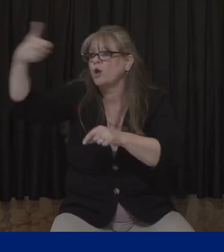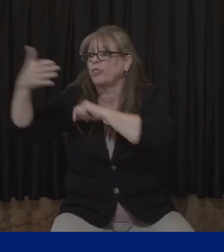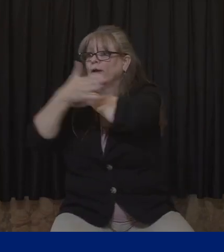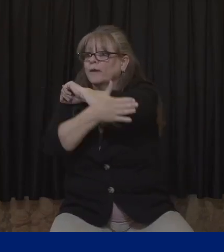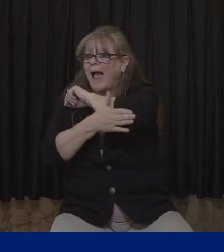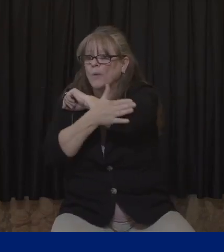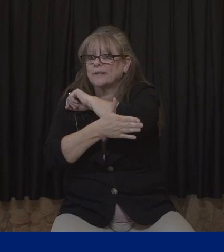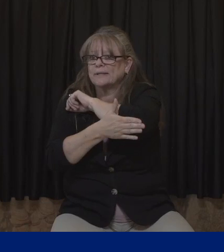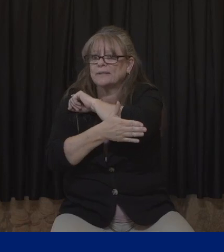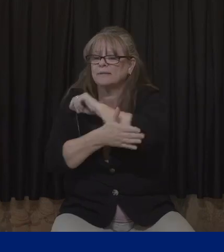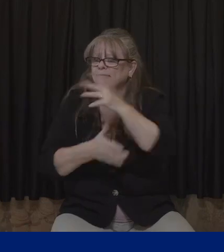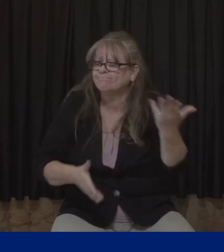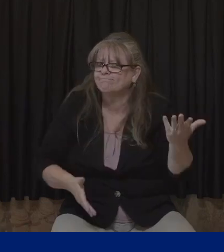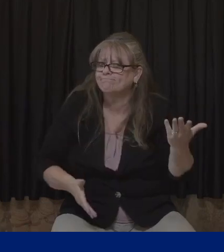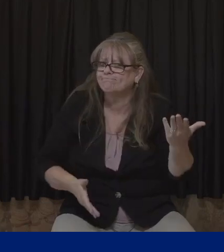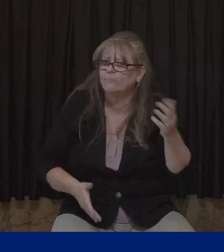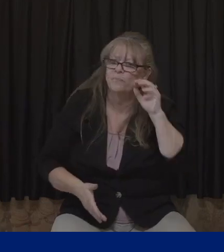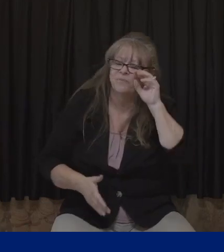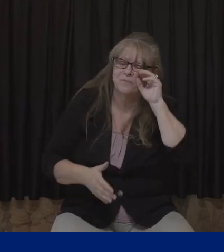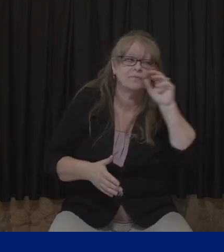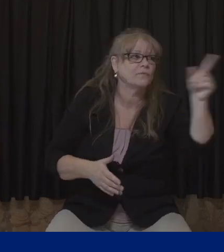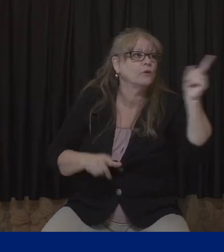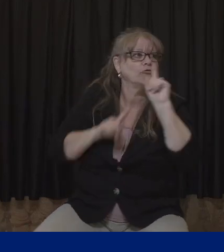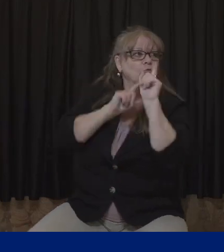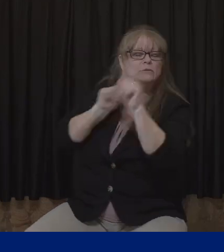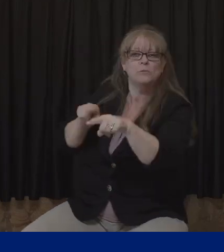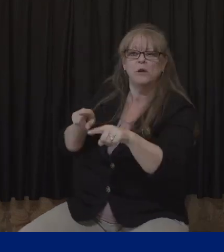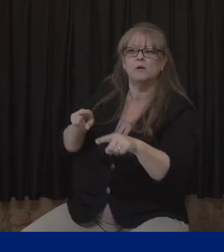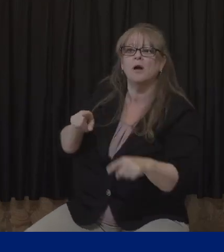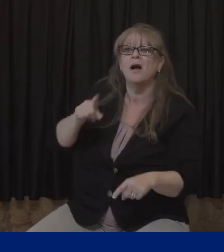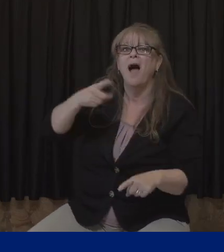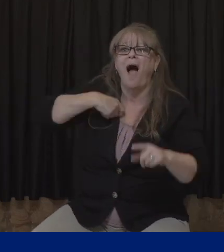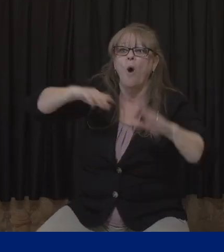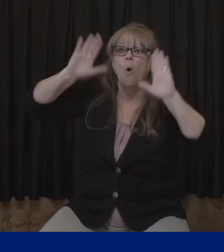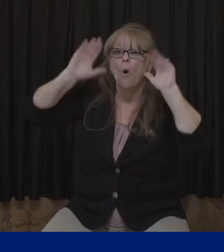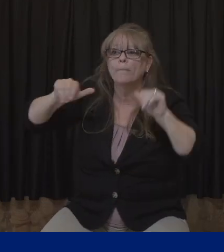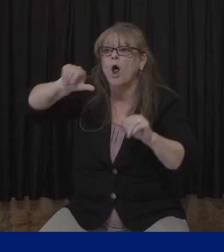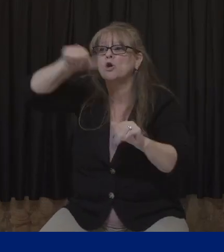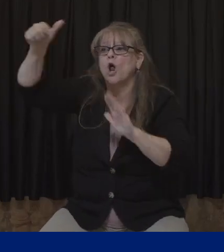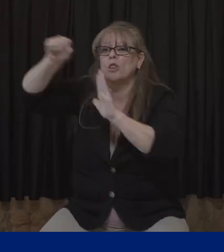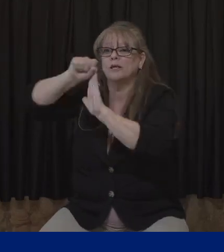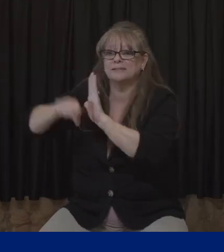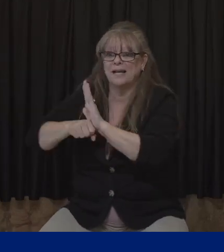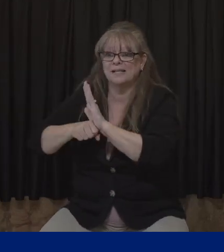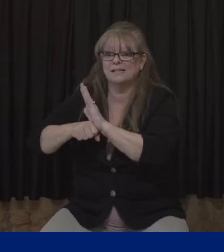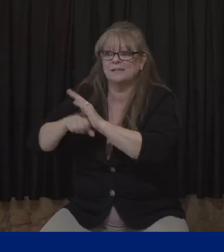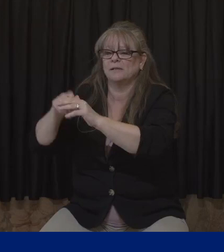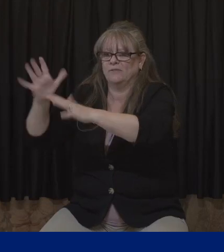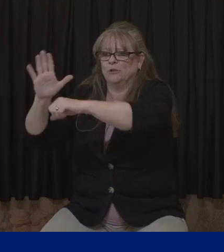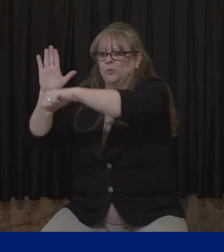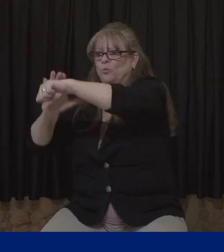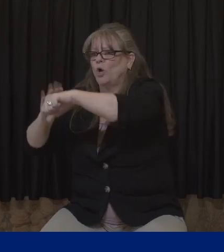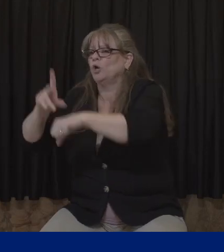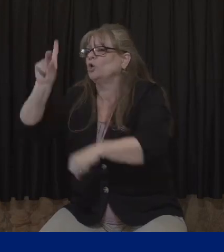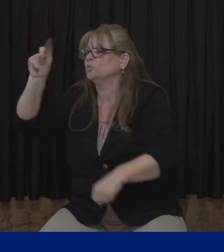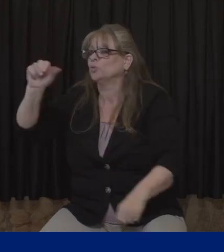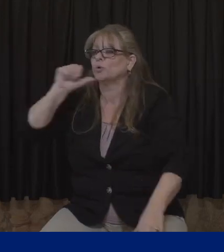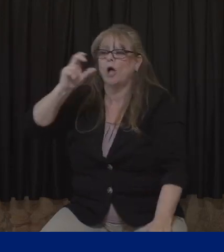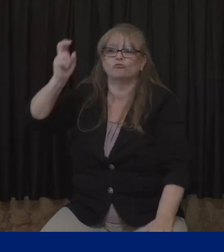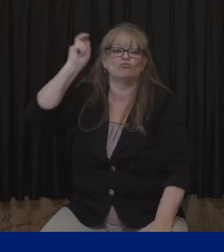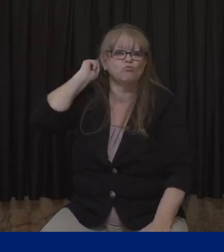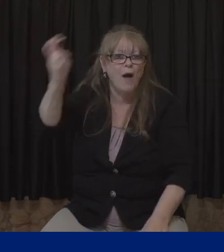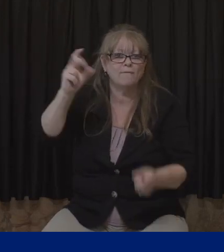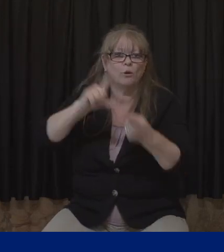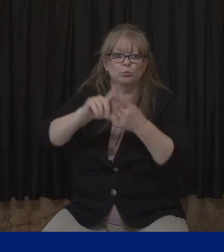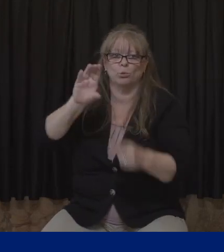So I certainly hope that, that states are telling folks not to come to Colorado. We're not ready yet. Our mountain communities, communities in